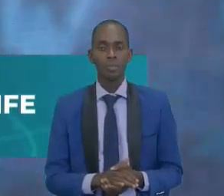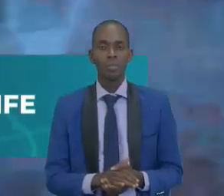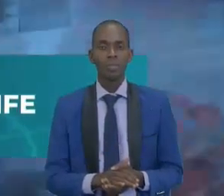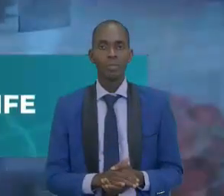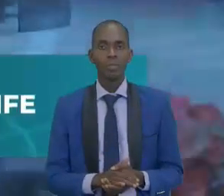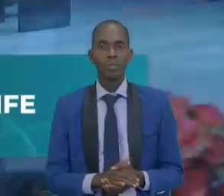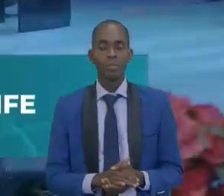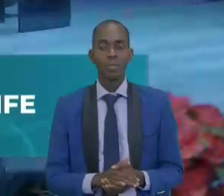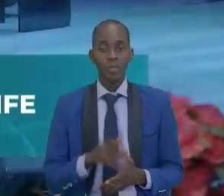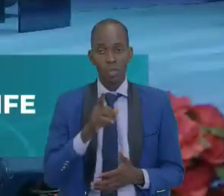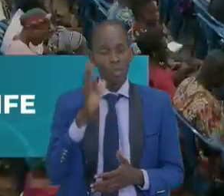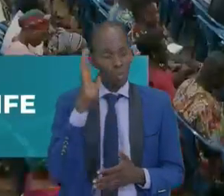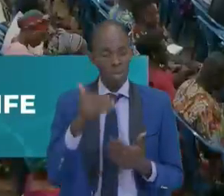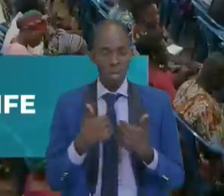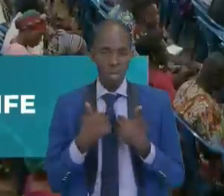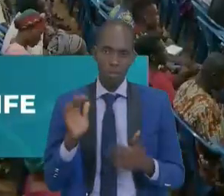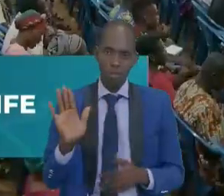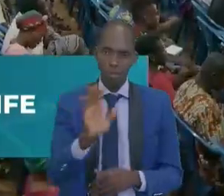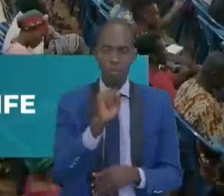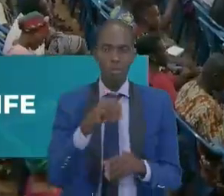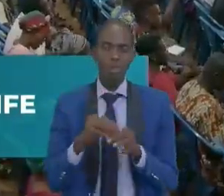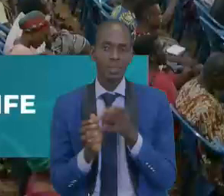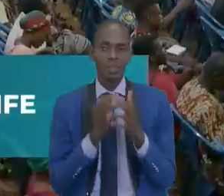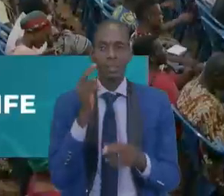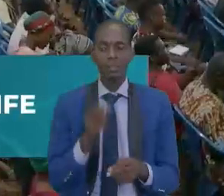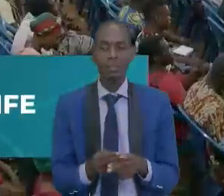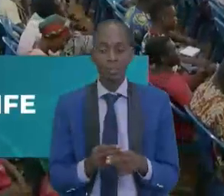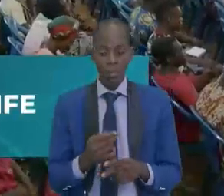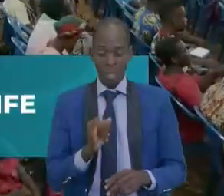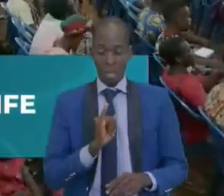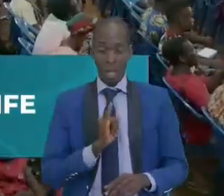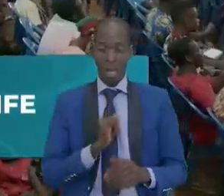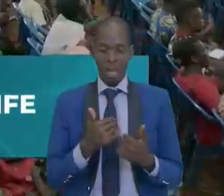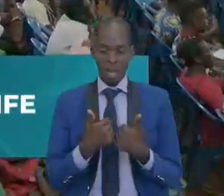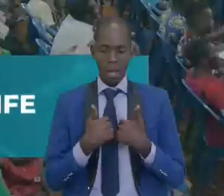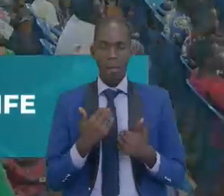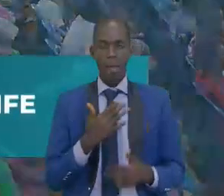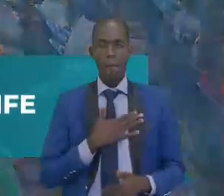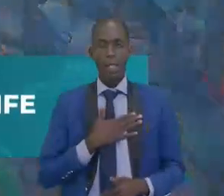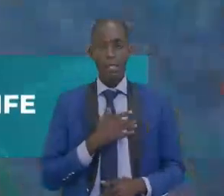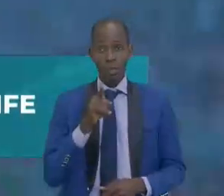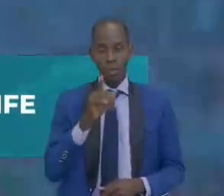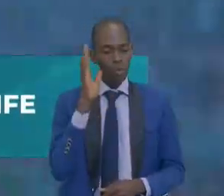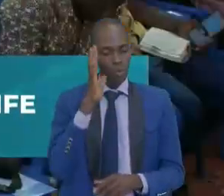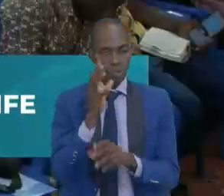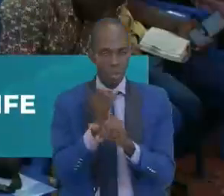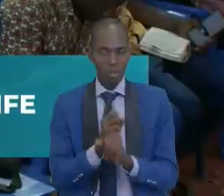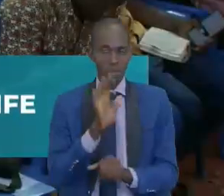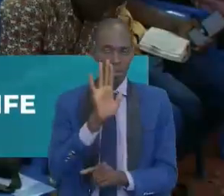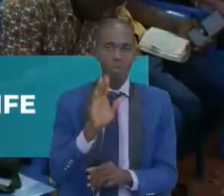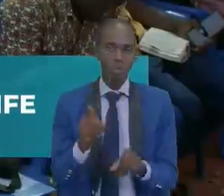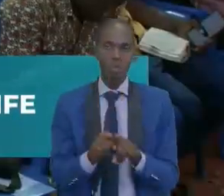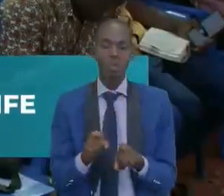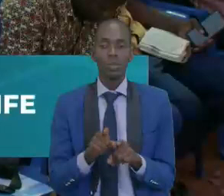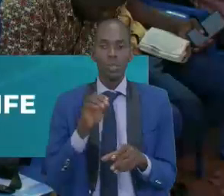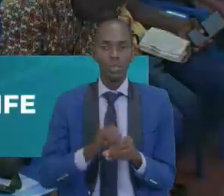You will have yours. I have mine. You will have yours. In your